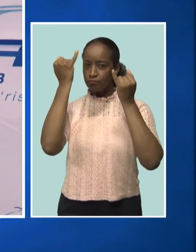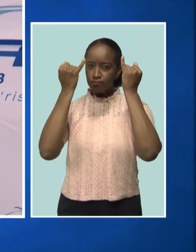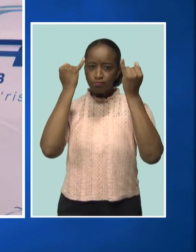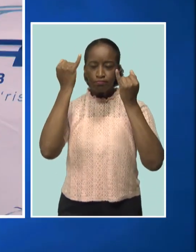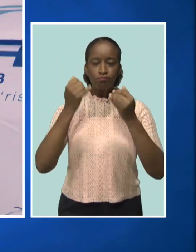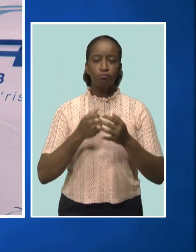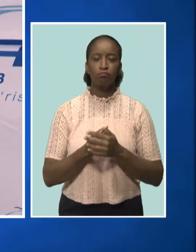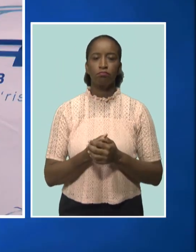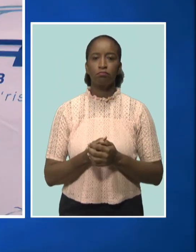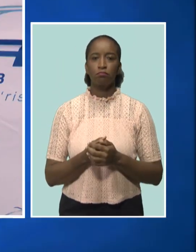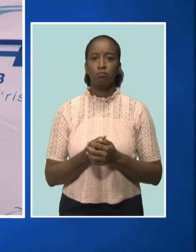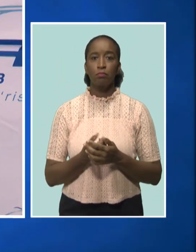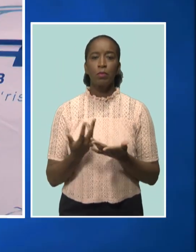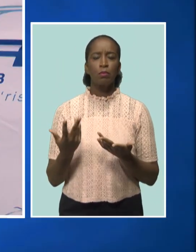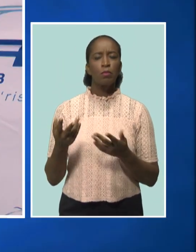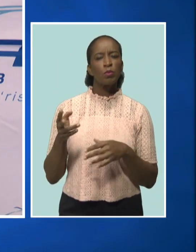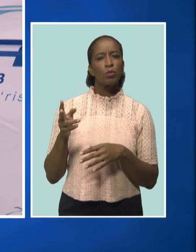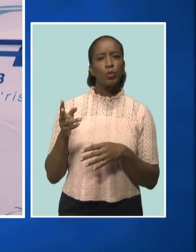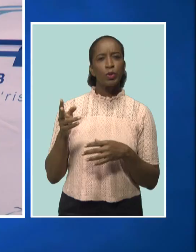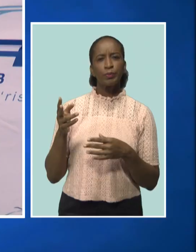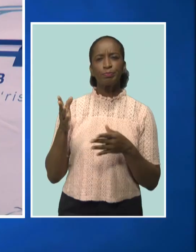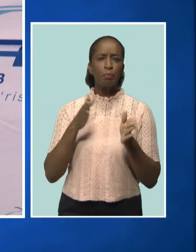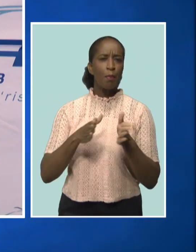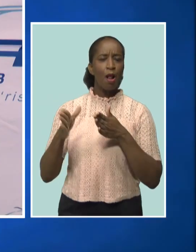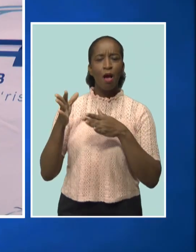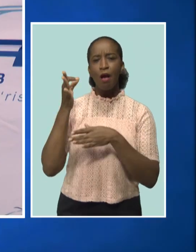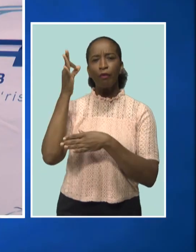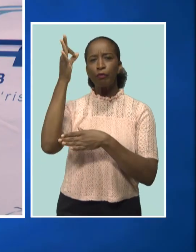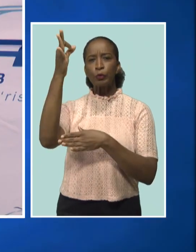now take it to the next level. I call it phase 2.